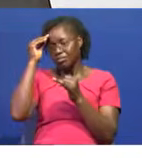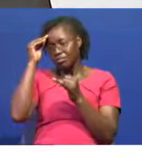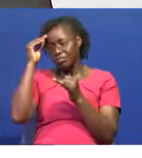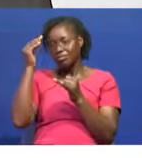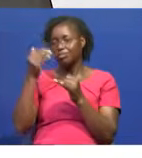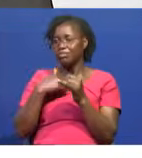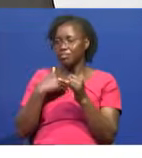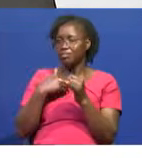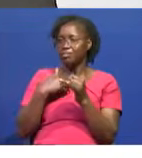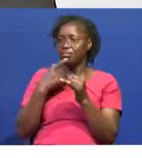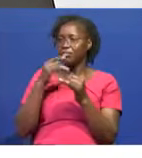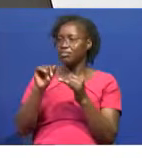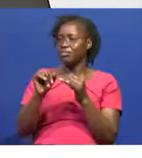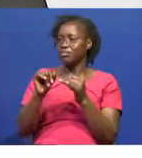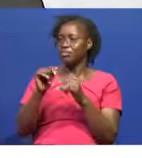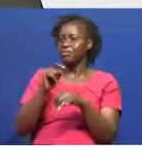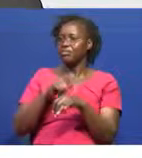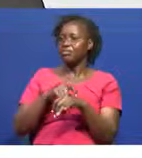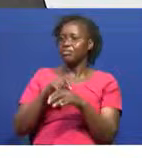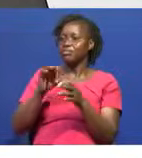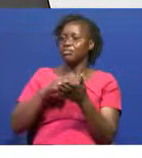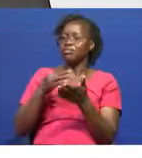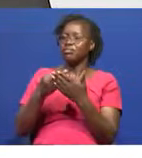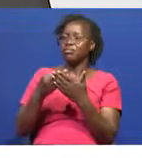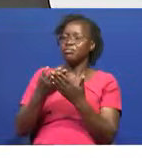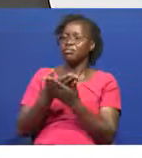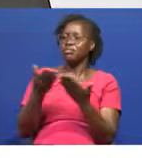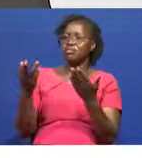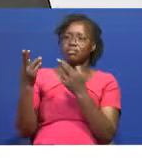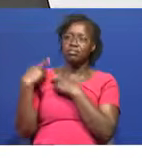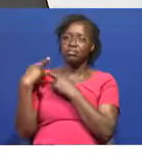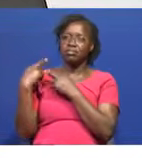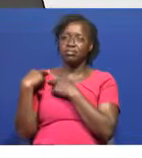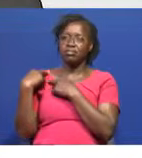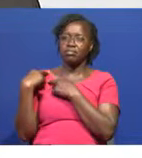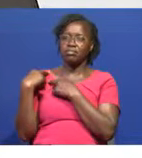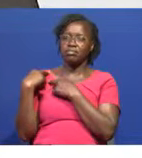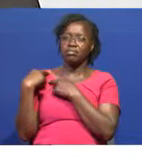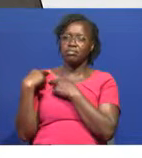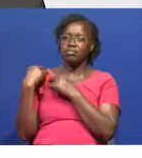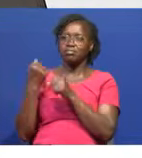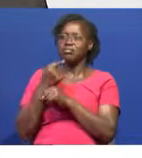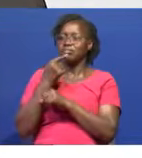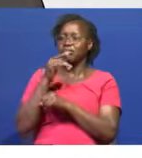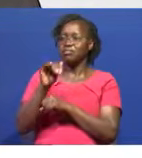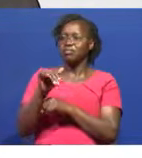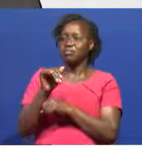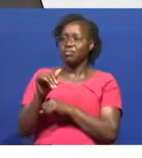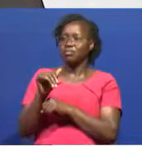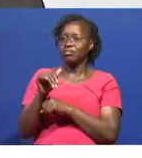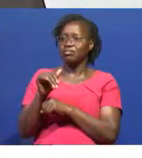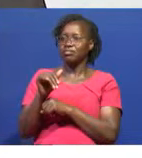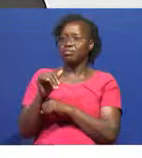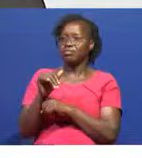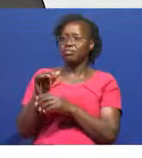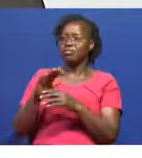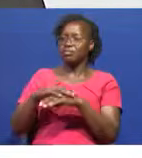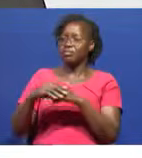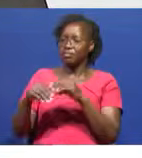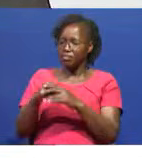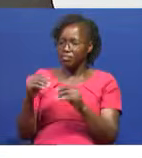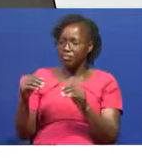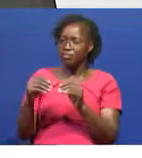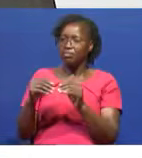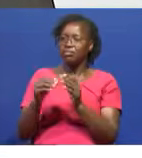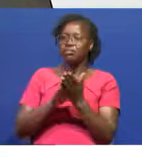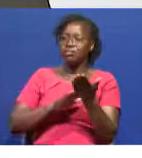They have this one. So once the funds are released, they have a responsibility to make sure that there is washing points, there is the soap,